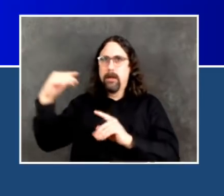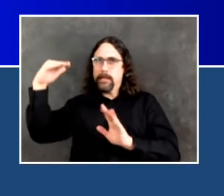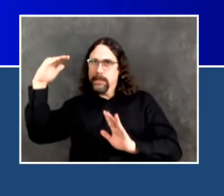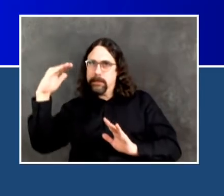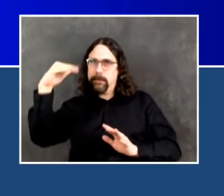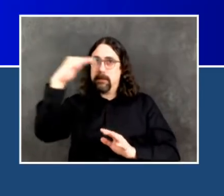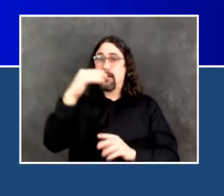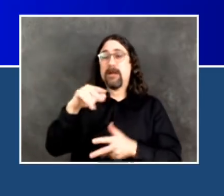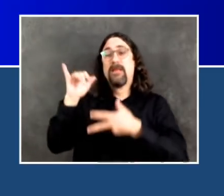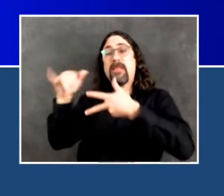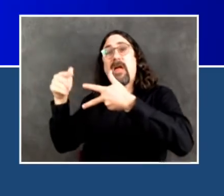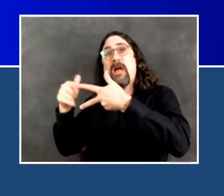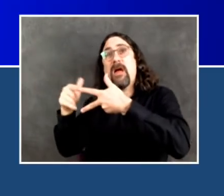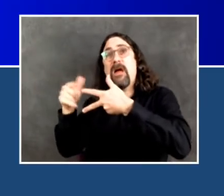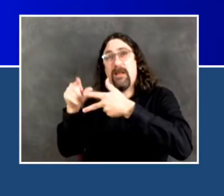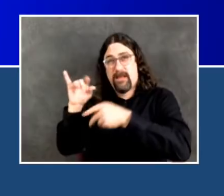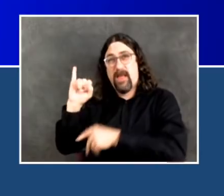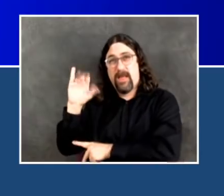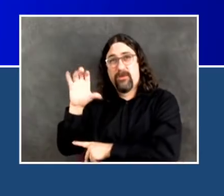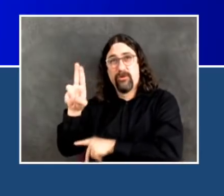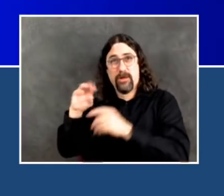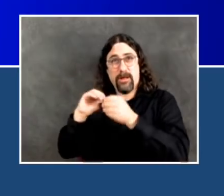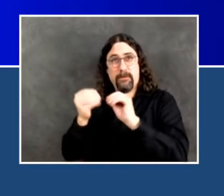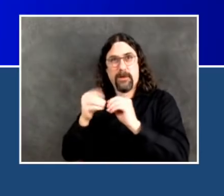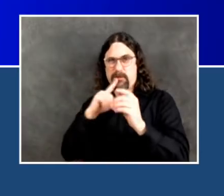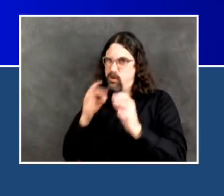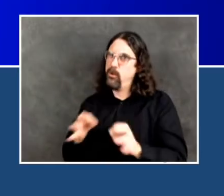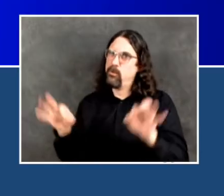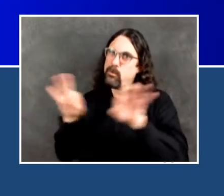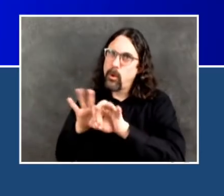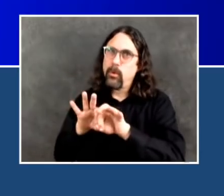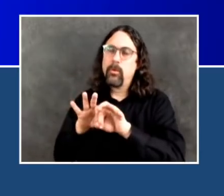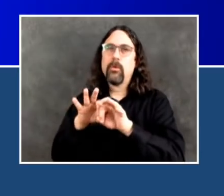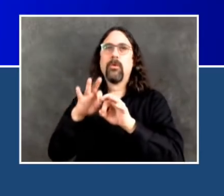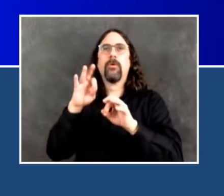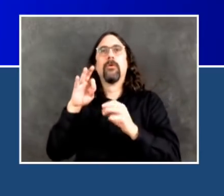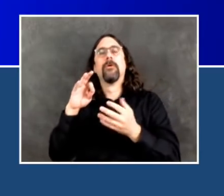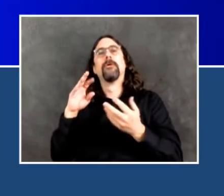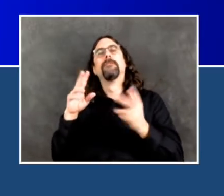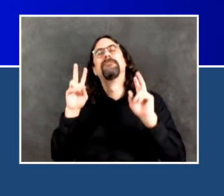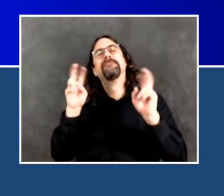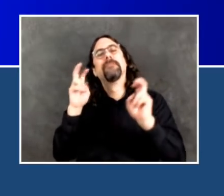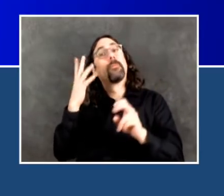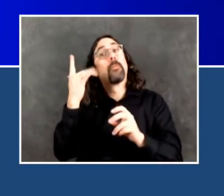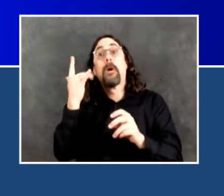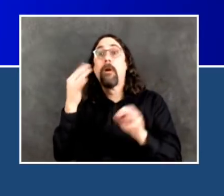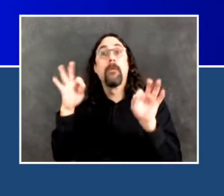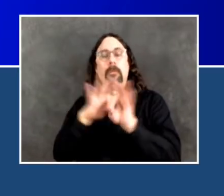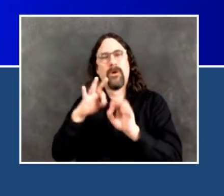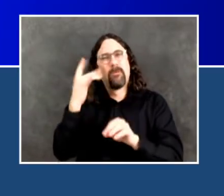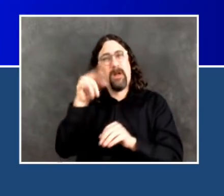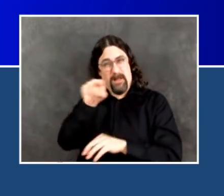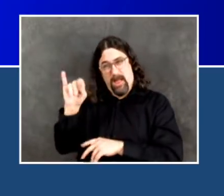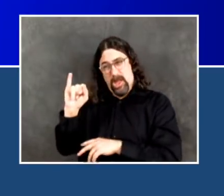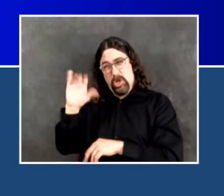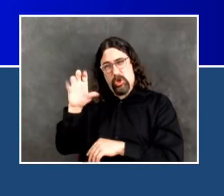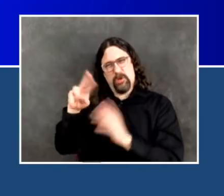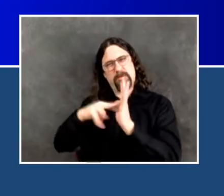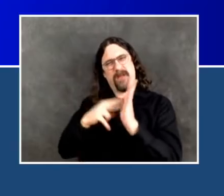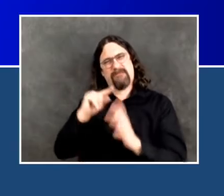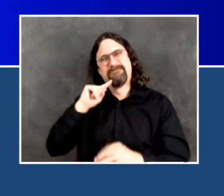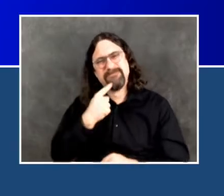last 2 months has been to protect your lives by protecting your hospitals and your healthcare